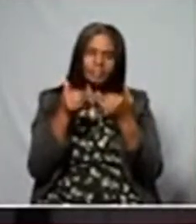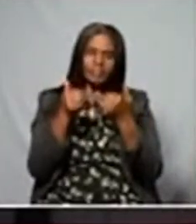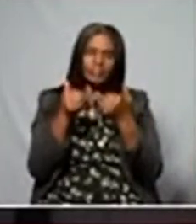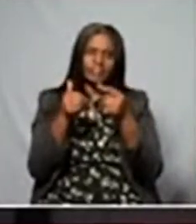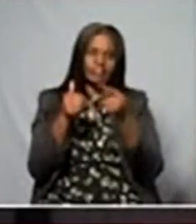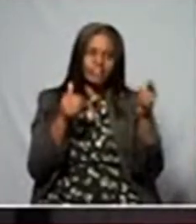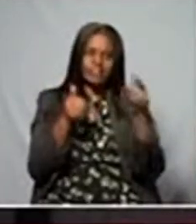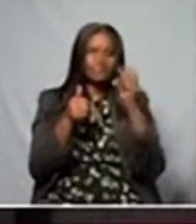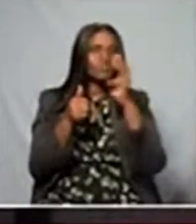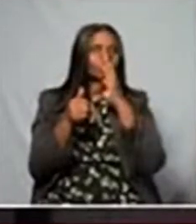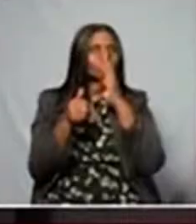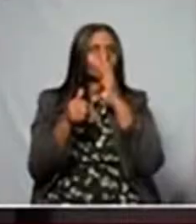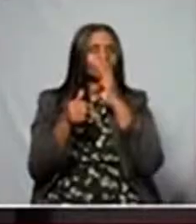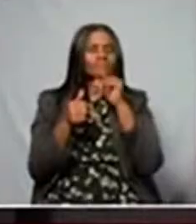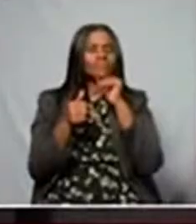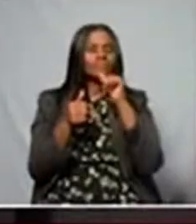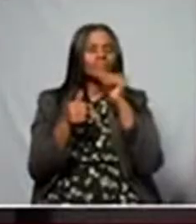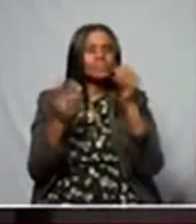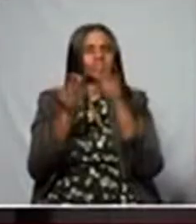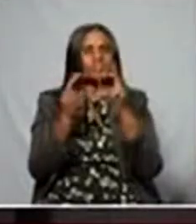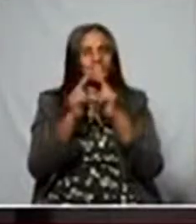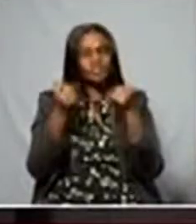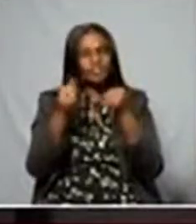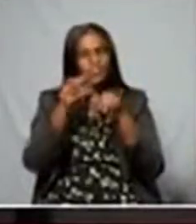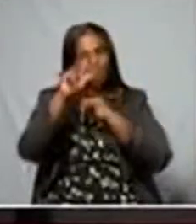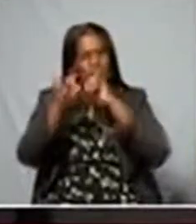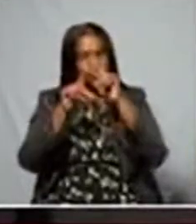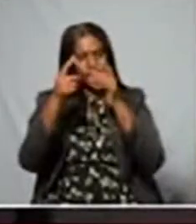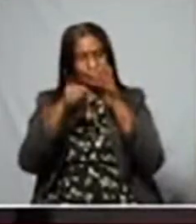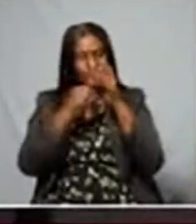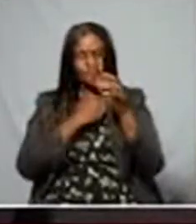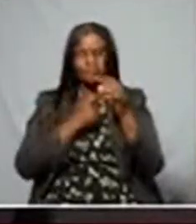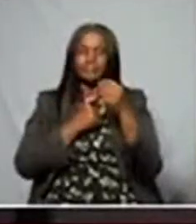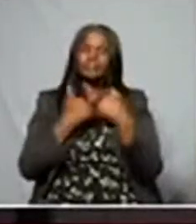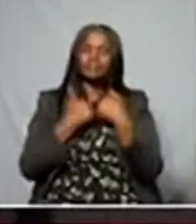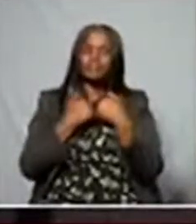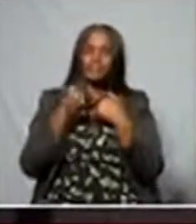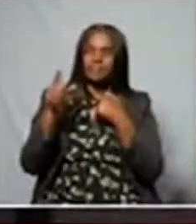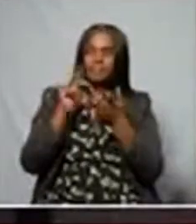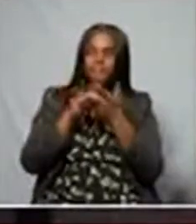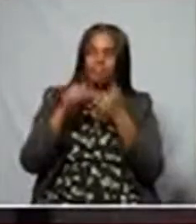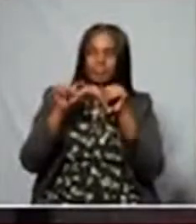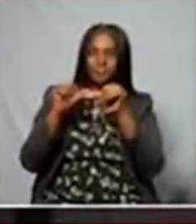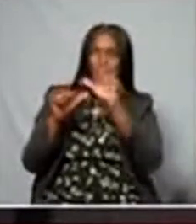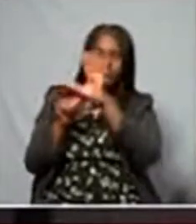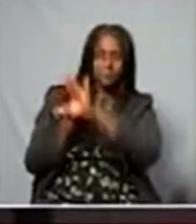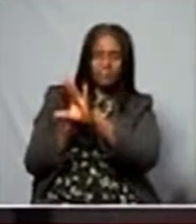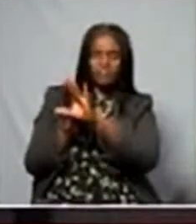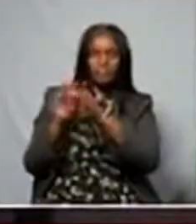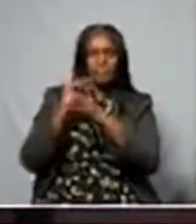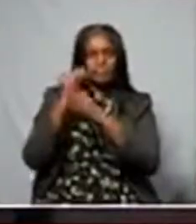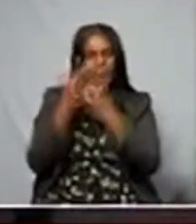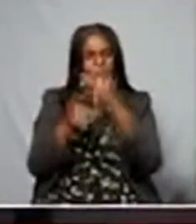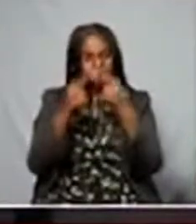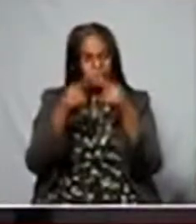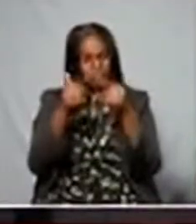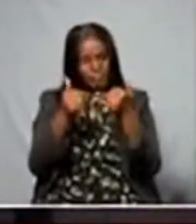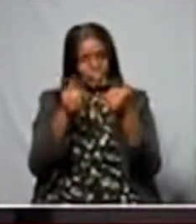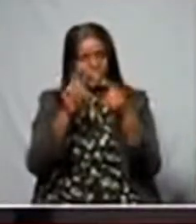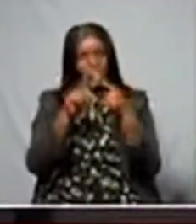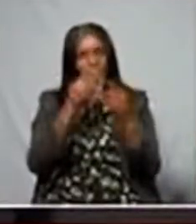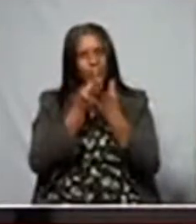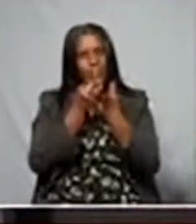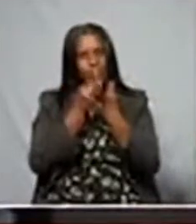those boreholes have not been drilled. So the question that I have is that program still there, or what is going to happen to the